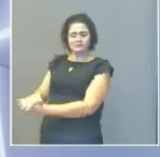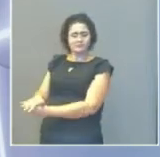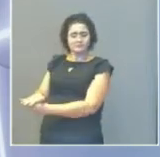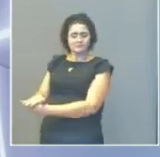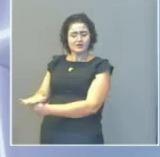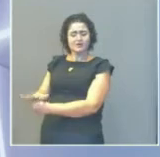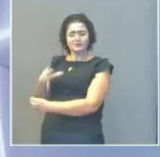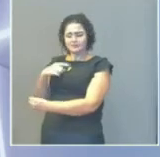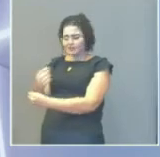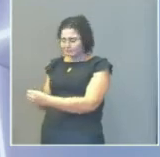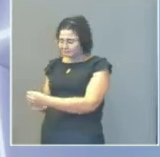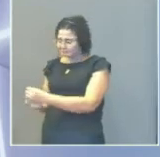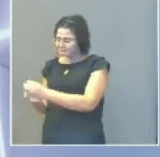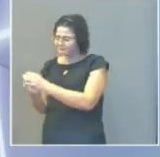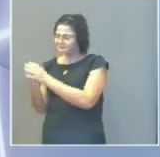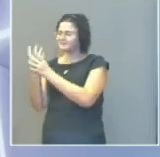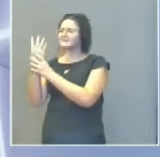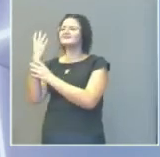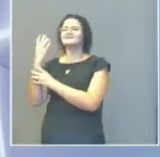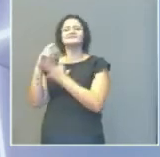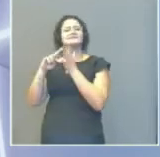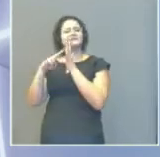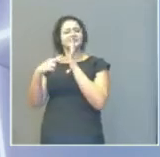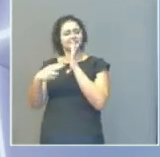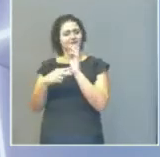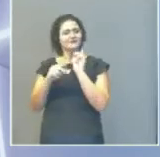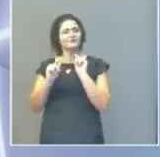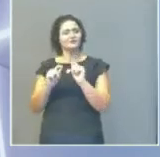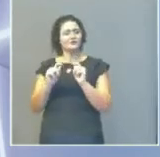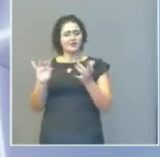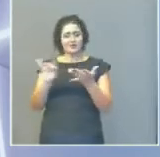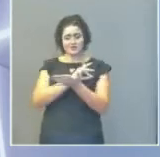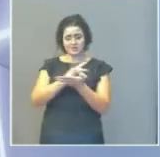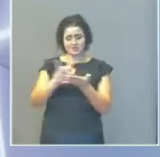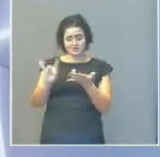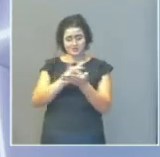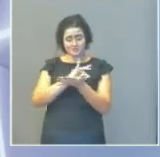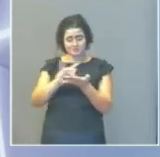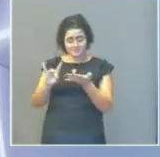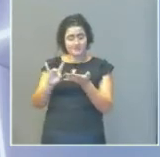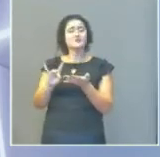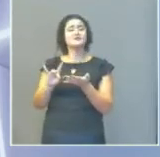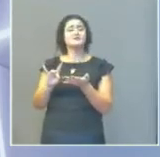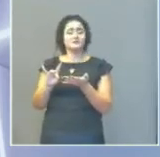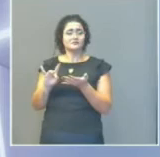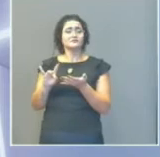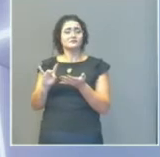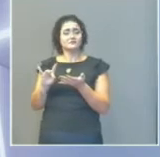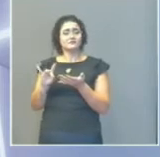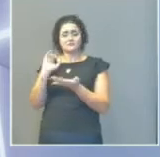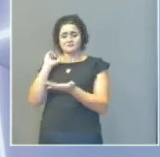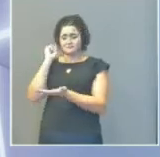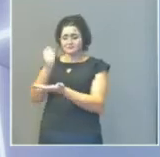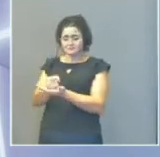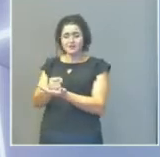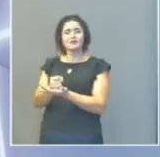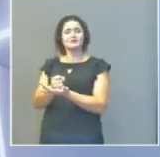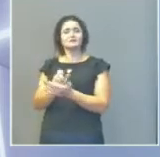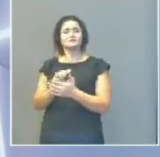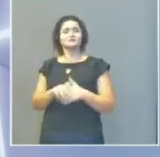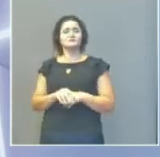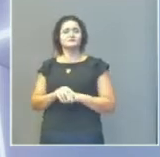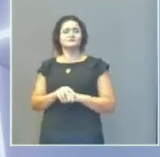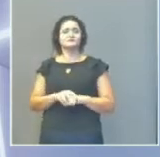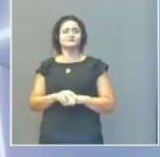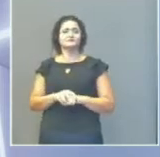Literally, it means the enemies would have conquered, would have killed and conquered,